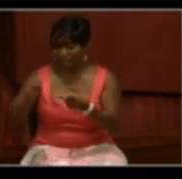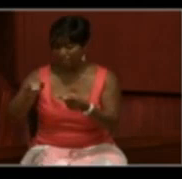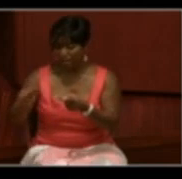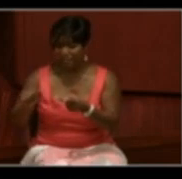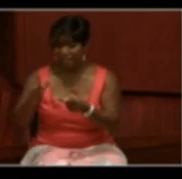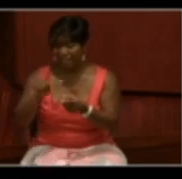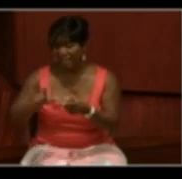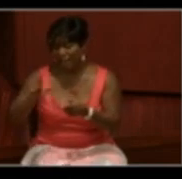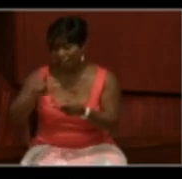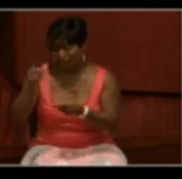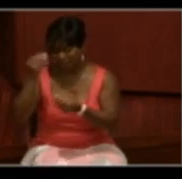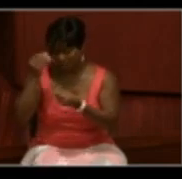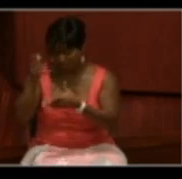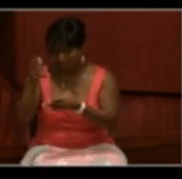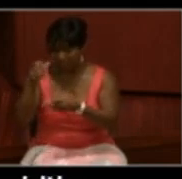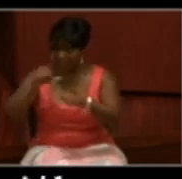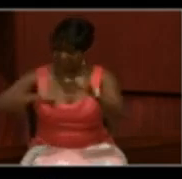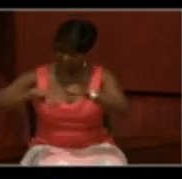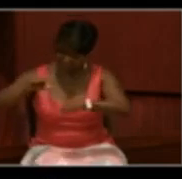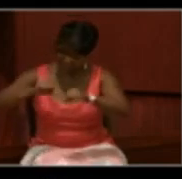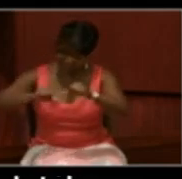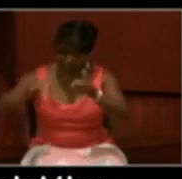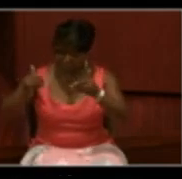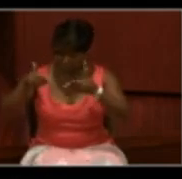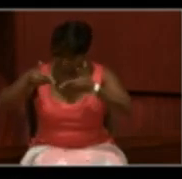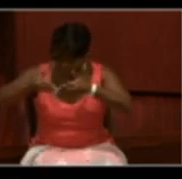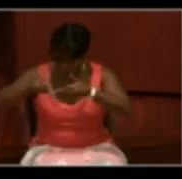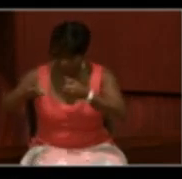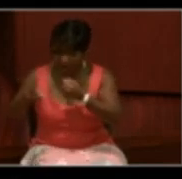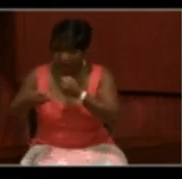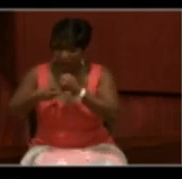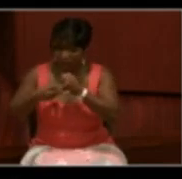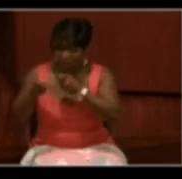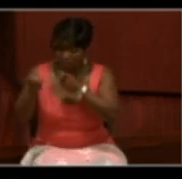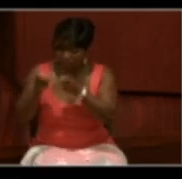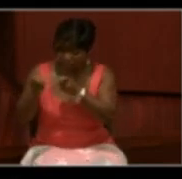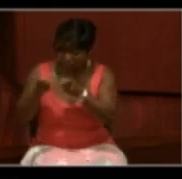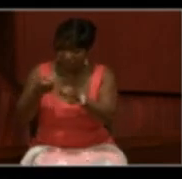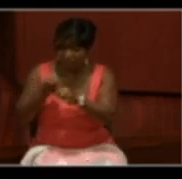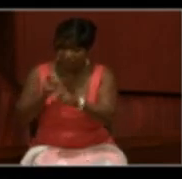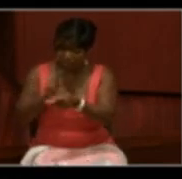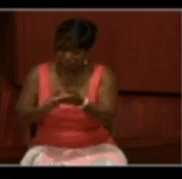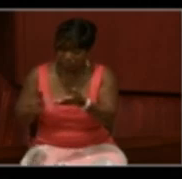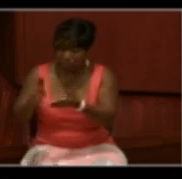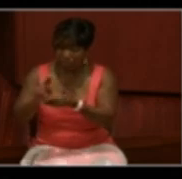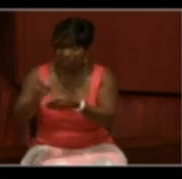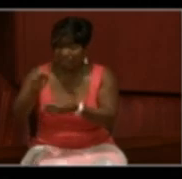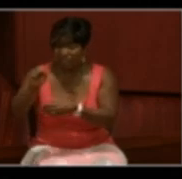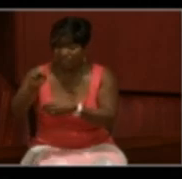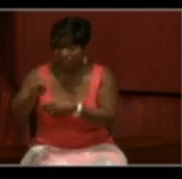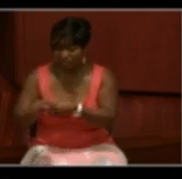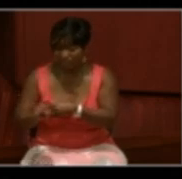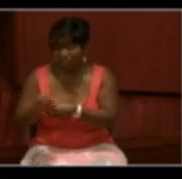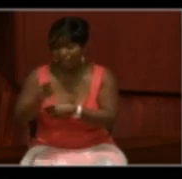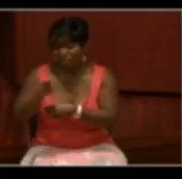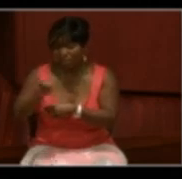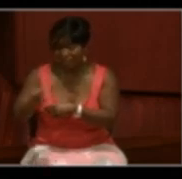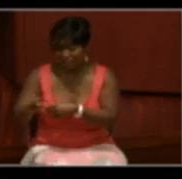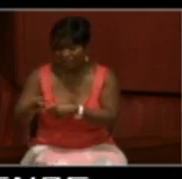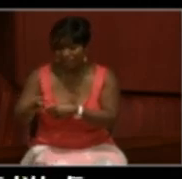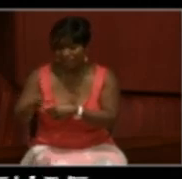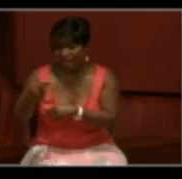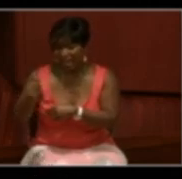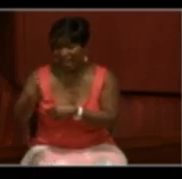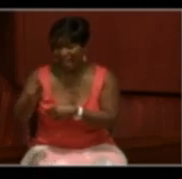and information science with a focus on archival administration from the University of Southern Mississippi, Hattiesburg.